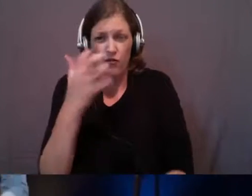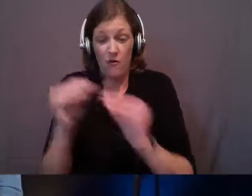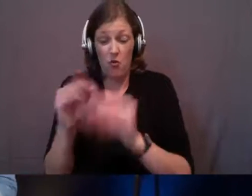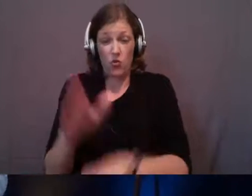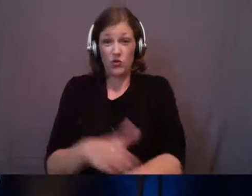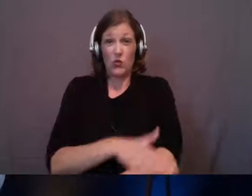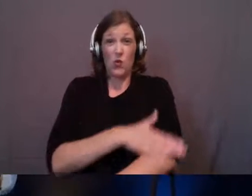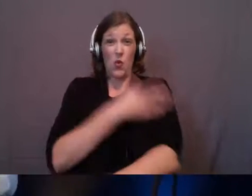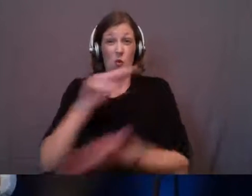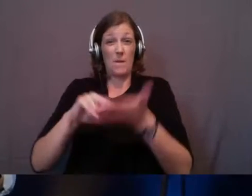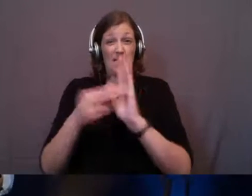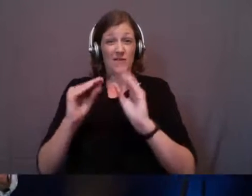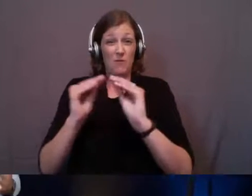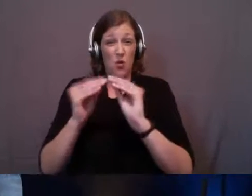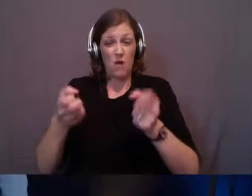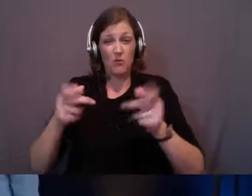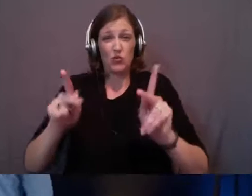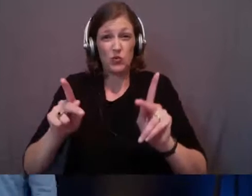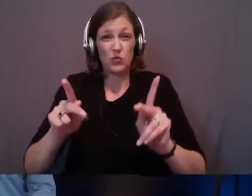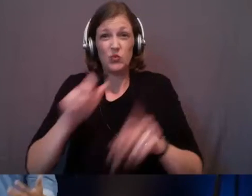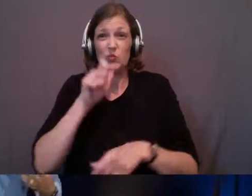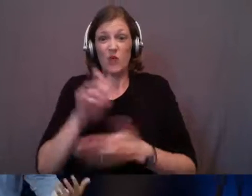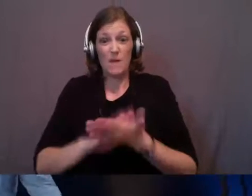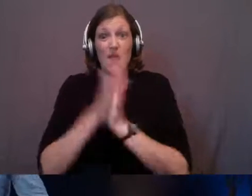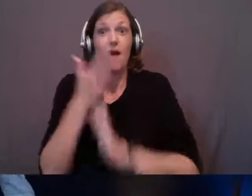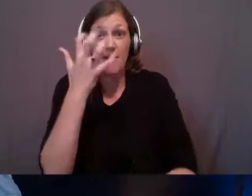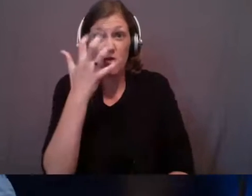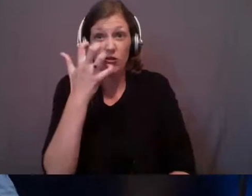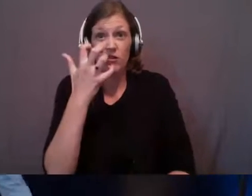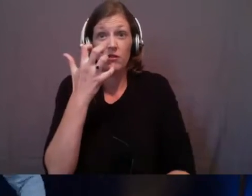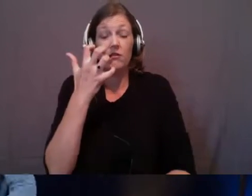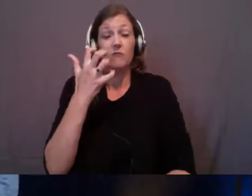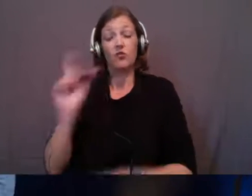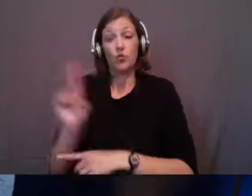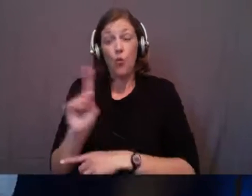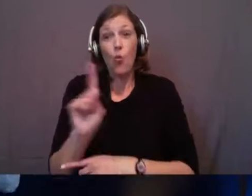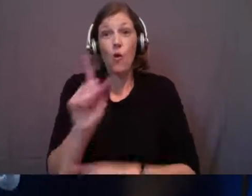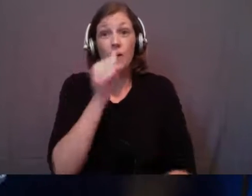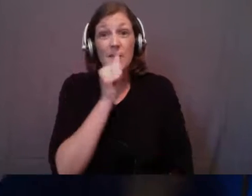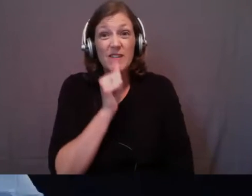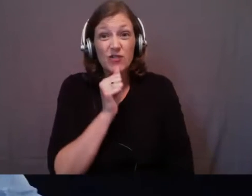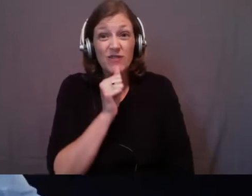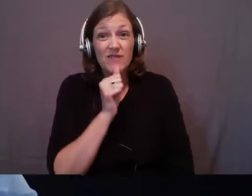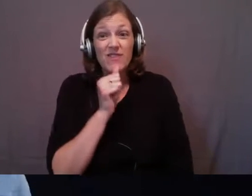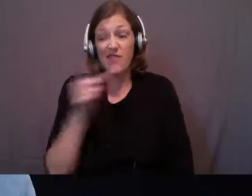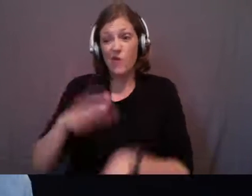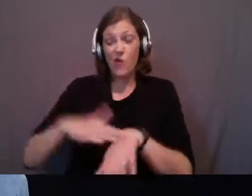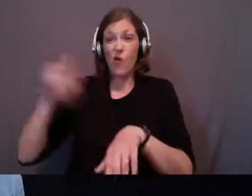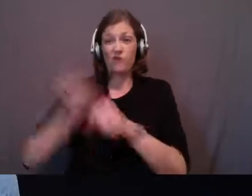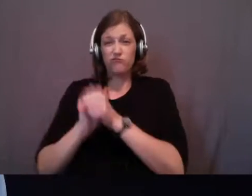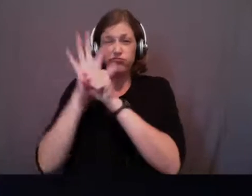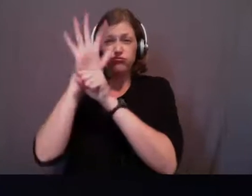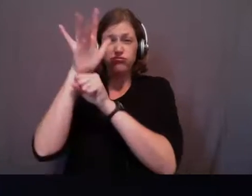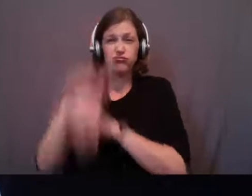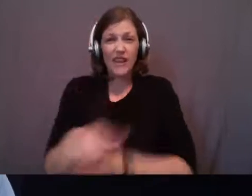we have to not grow into anger, but to walk in patience. And they were called to be abounding in love. You know what abounding